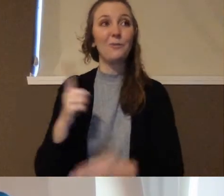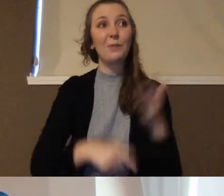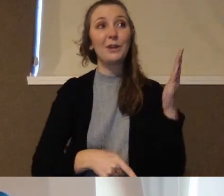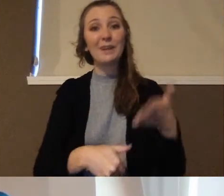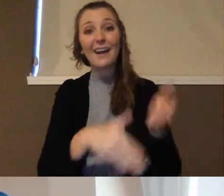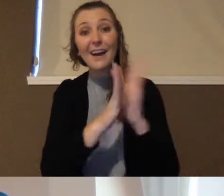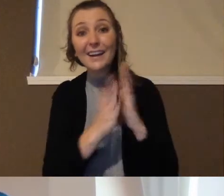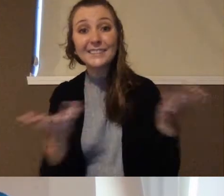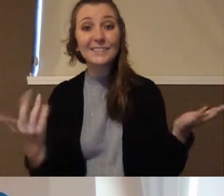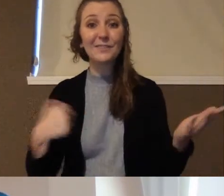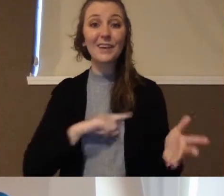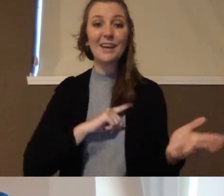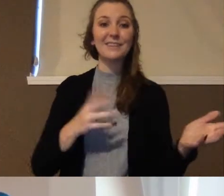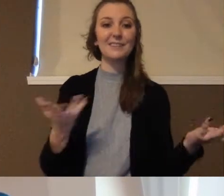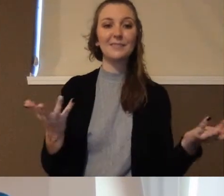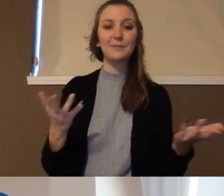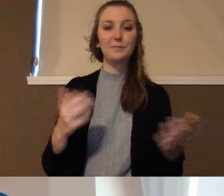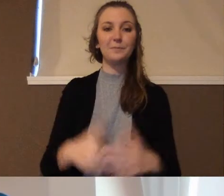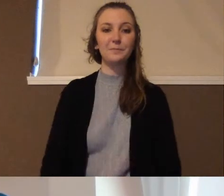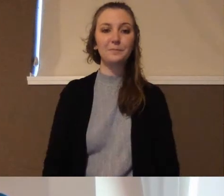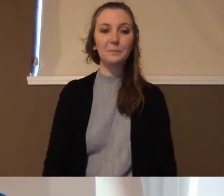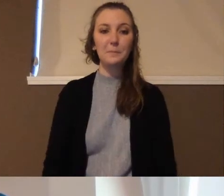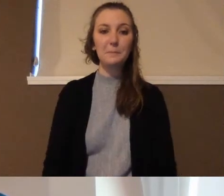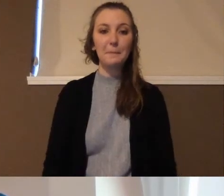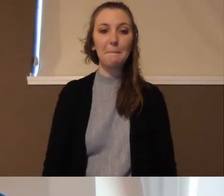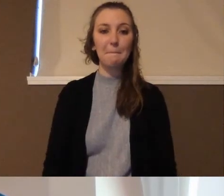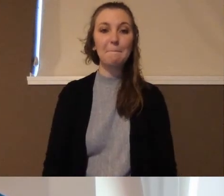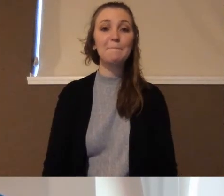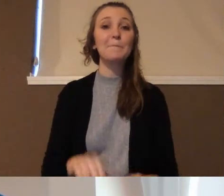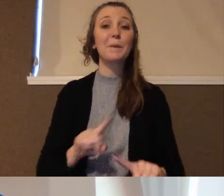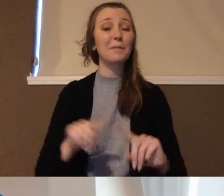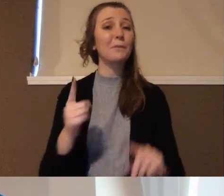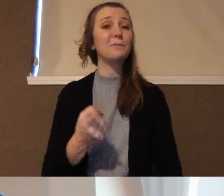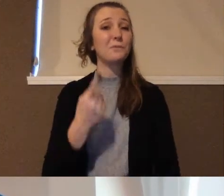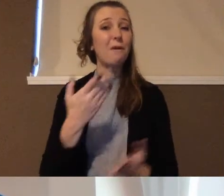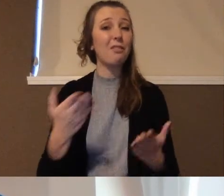There was one thing I was sure of, though, on that day.